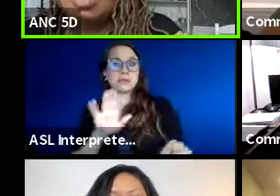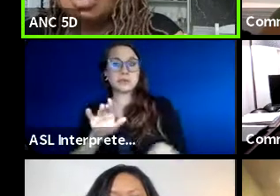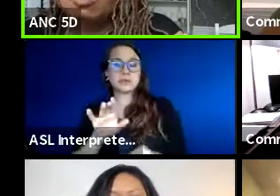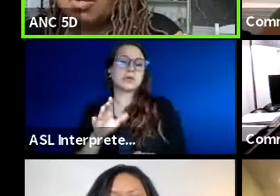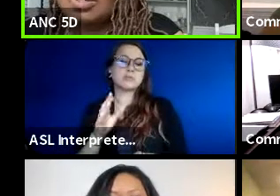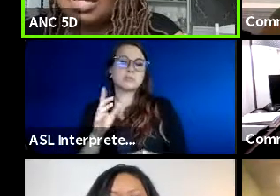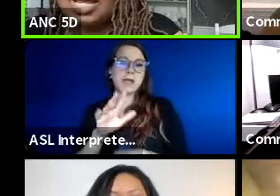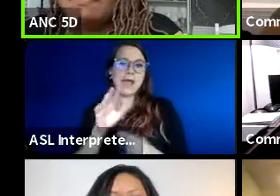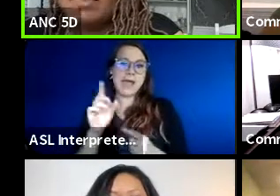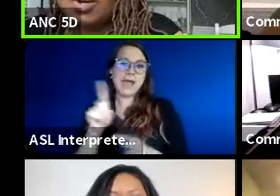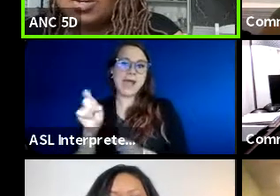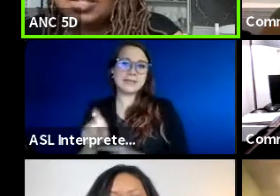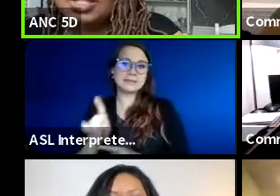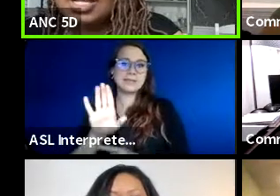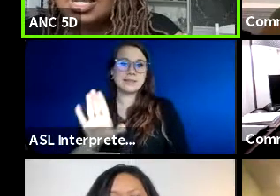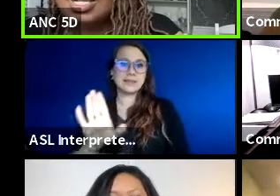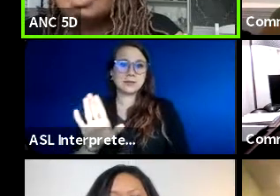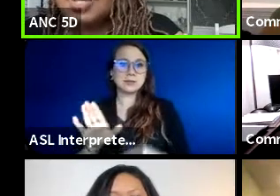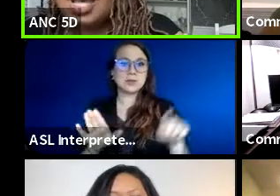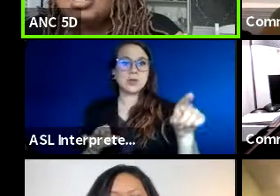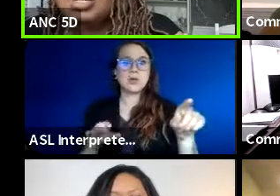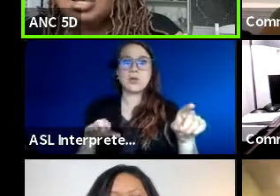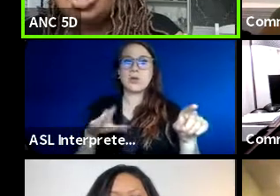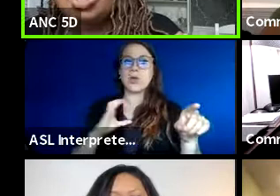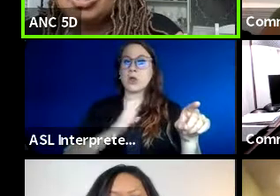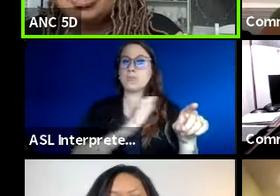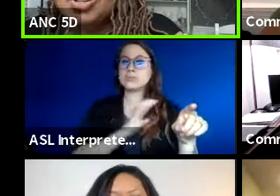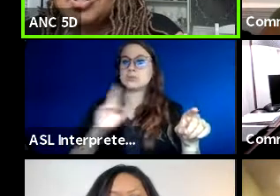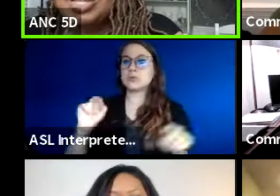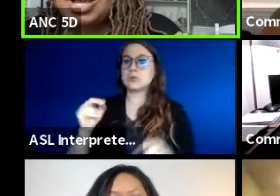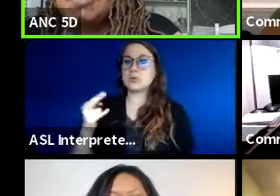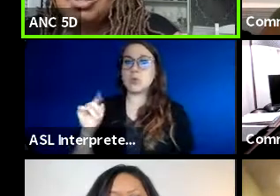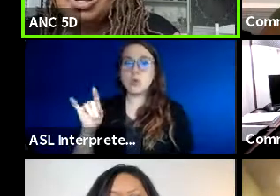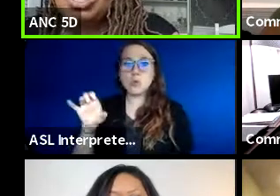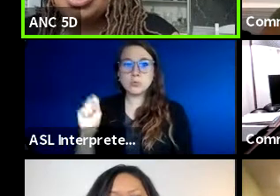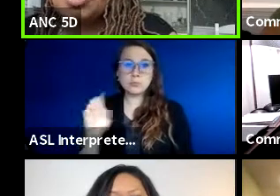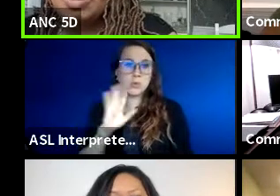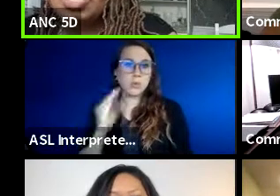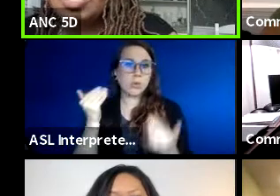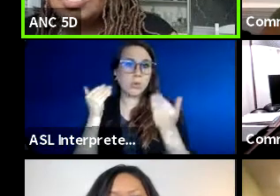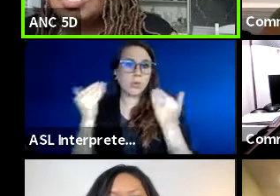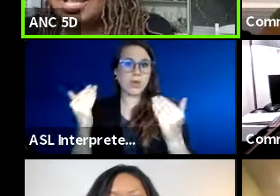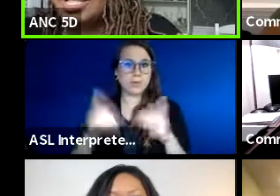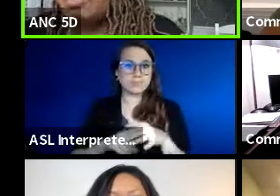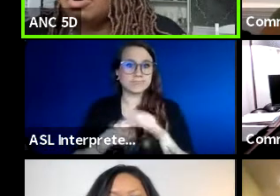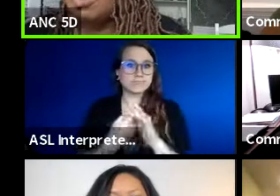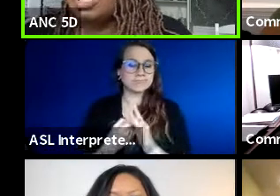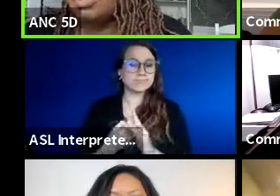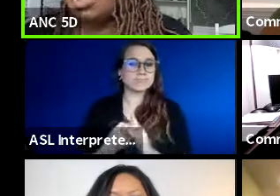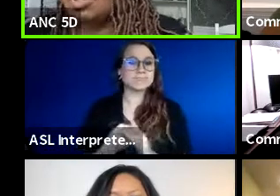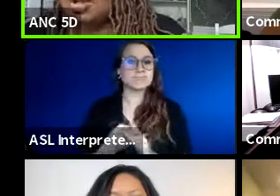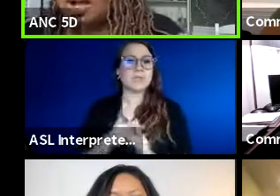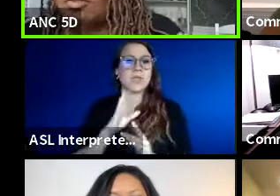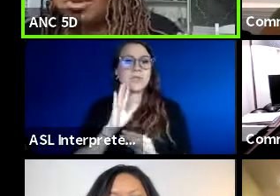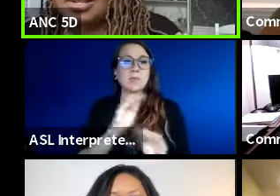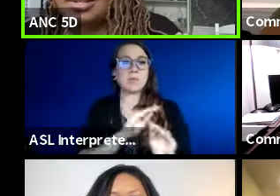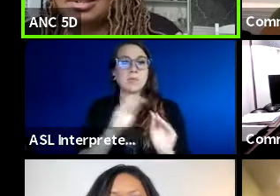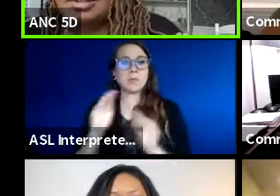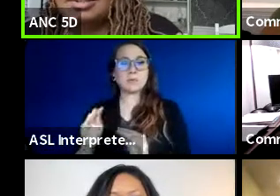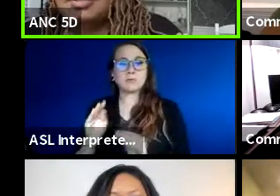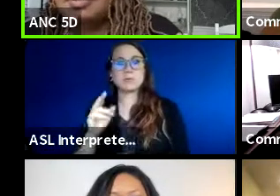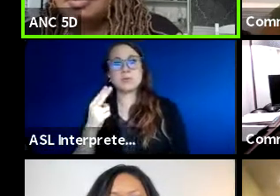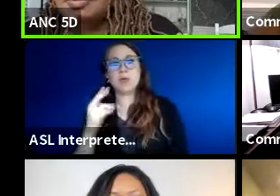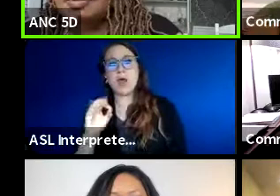see Commissioner Rhodes' hand first. So I'll let Commissioner Rhodes kick off the commissioner questions, and then we'll move to Commissioner